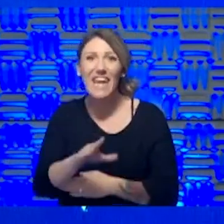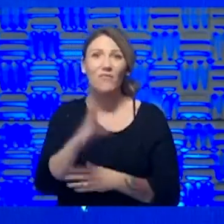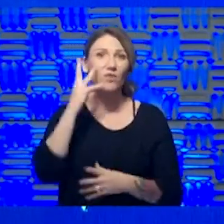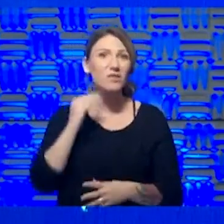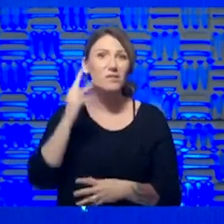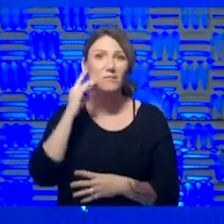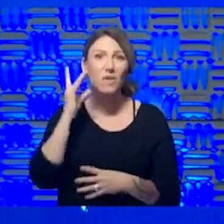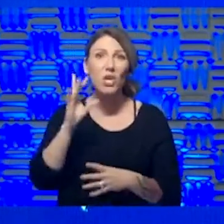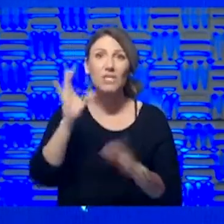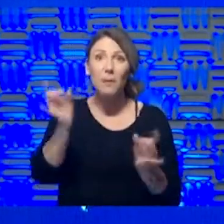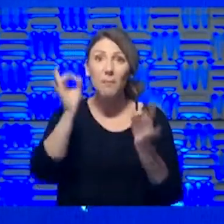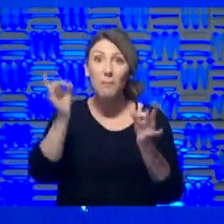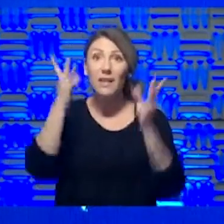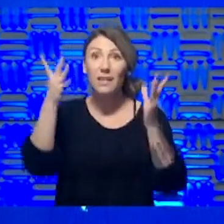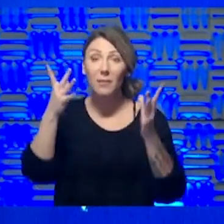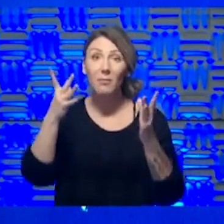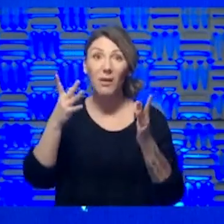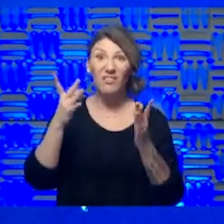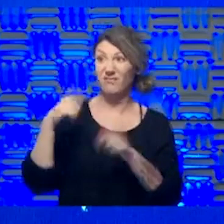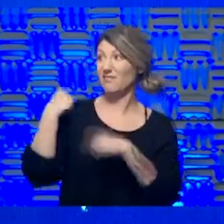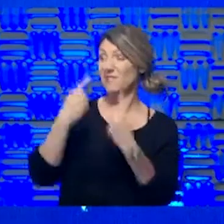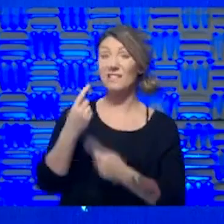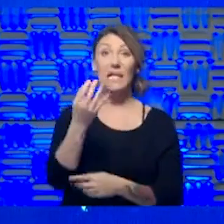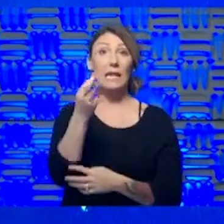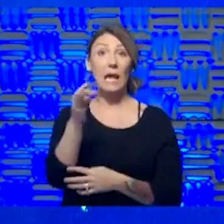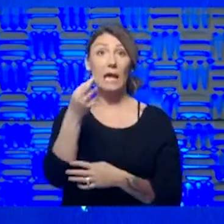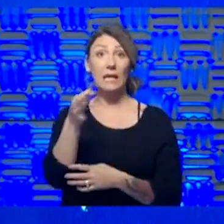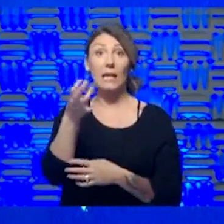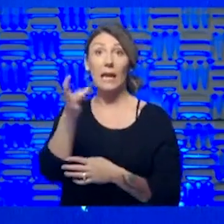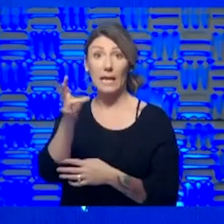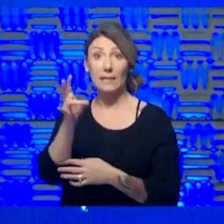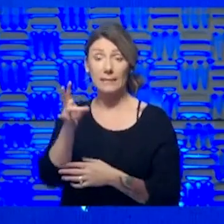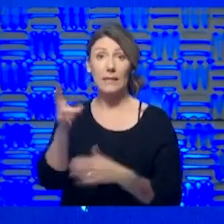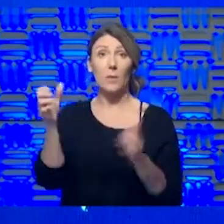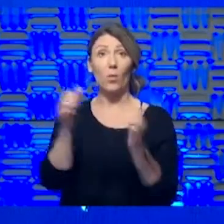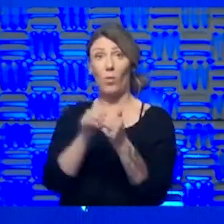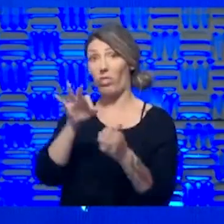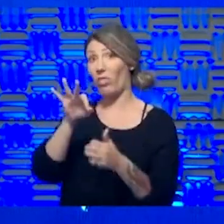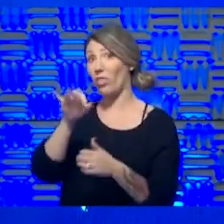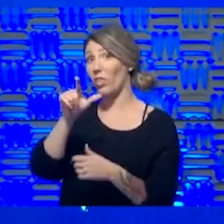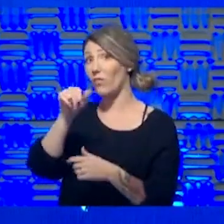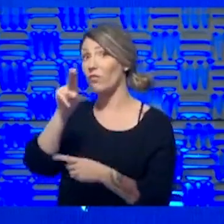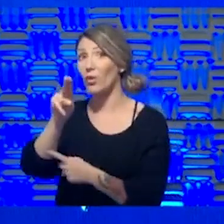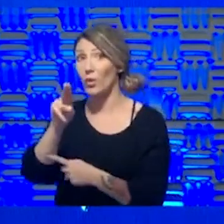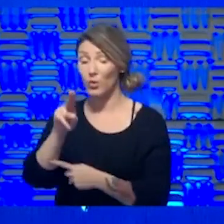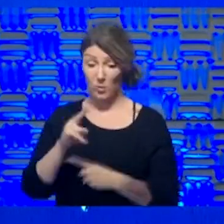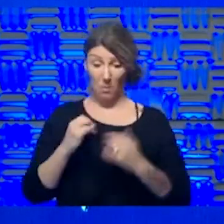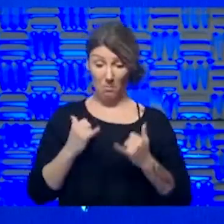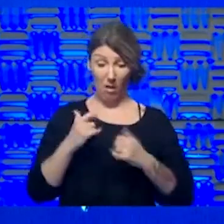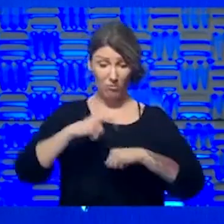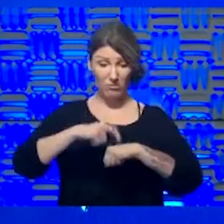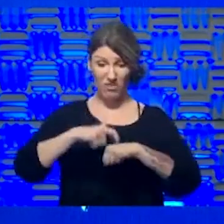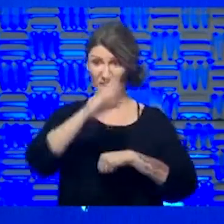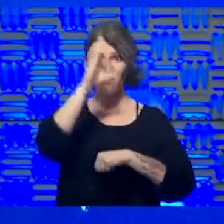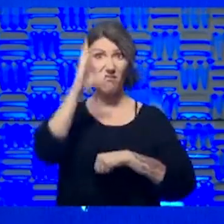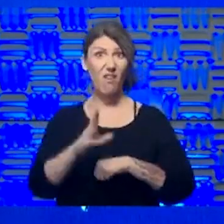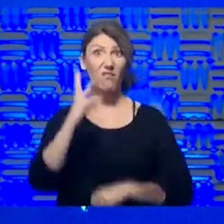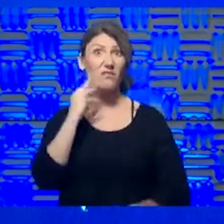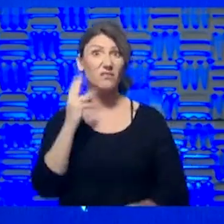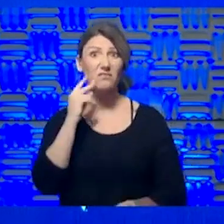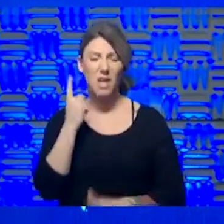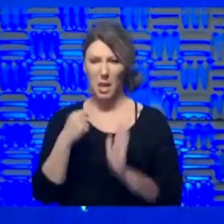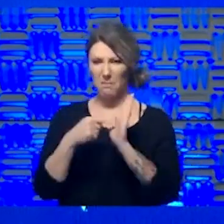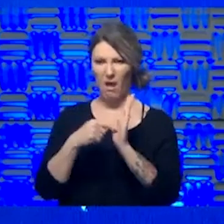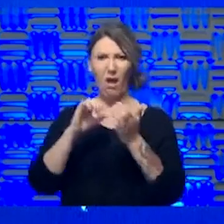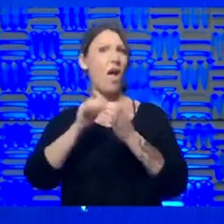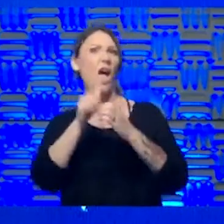since 1918 with influenza. So in a modern time, we have not had one. There are no models to